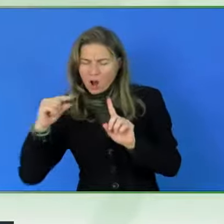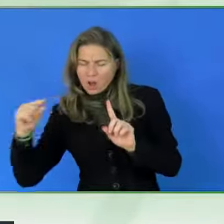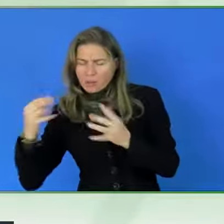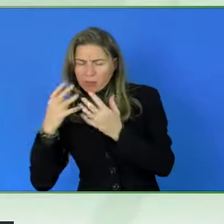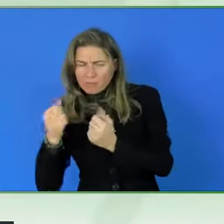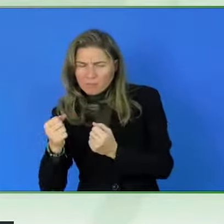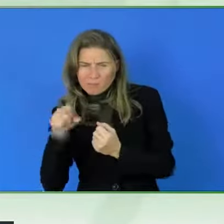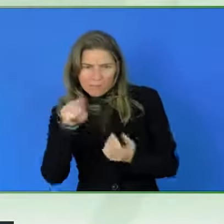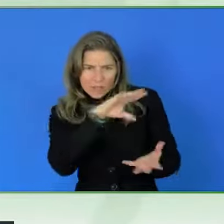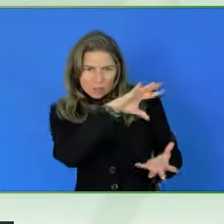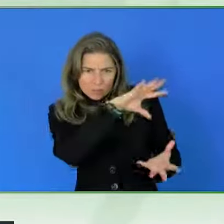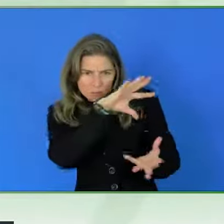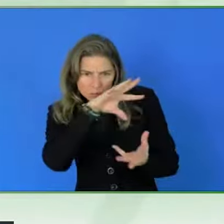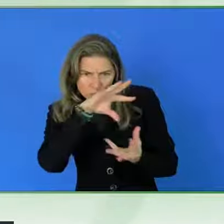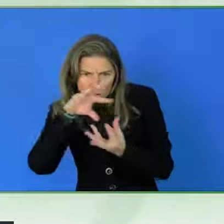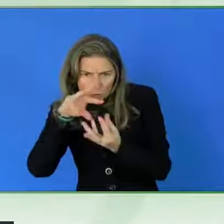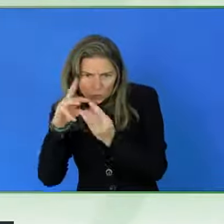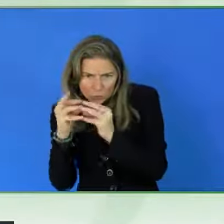And we